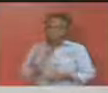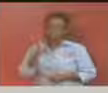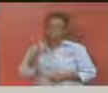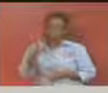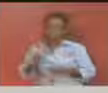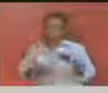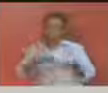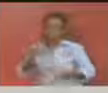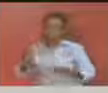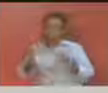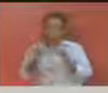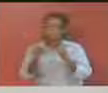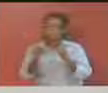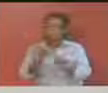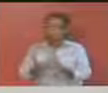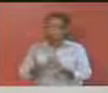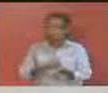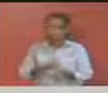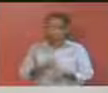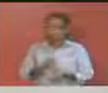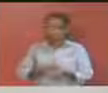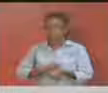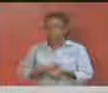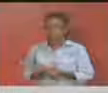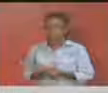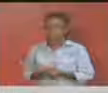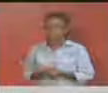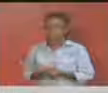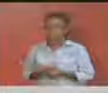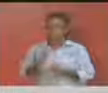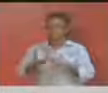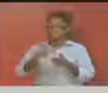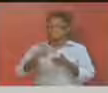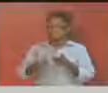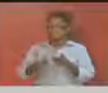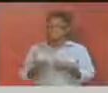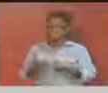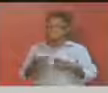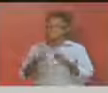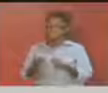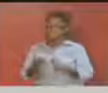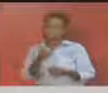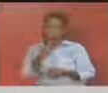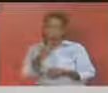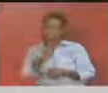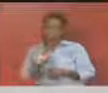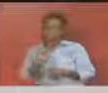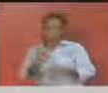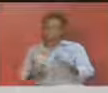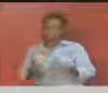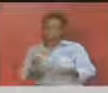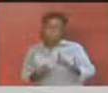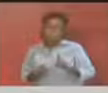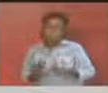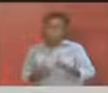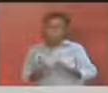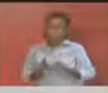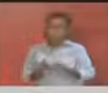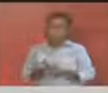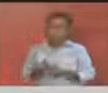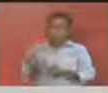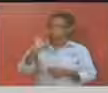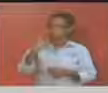Then we vaccinate the elderly in the long-stay homes. We have already received permission from them to vaccinate roughly, I